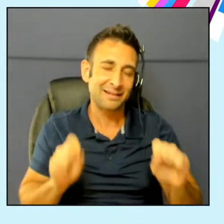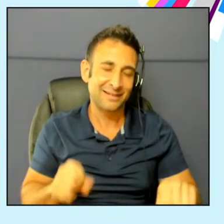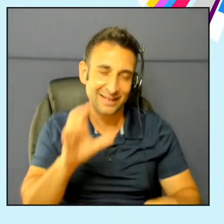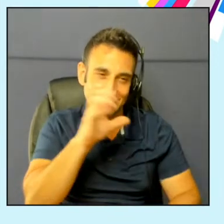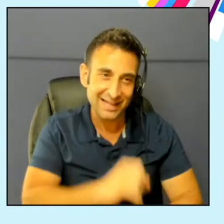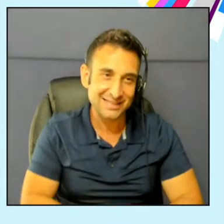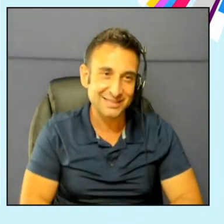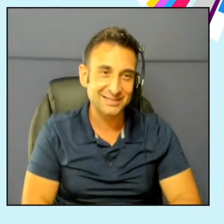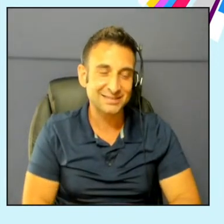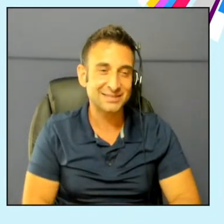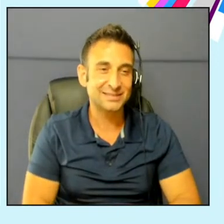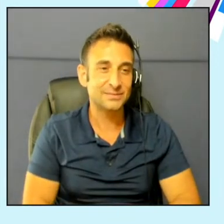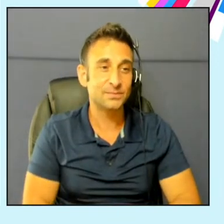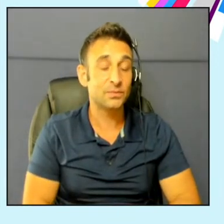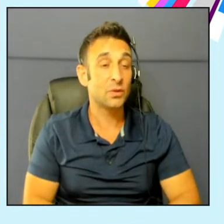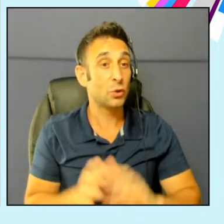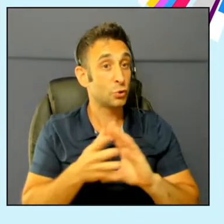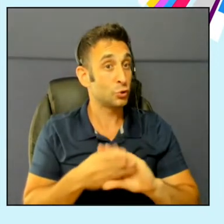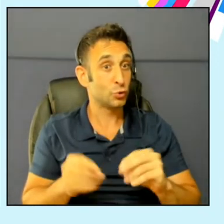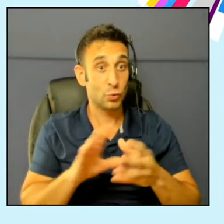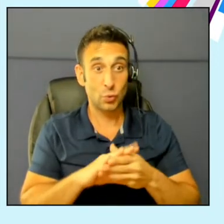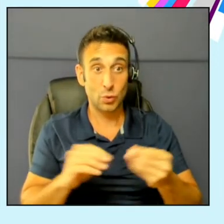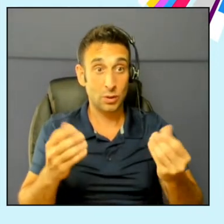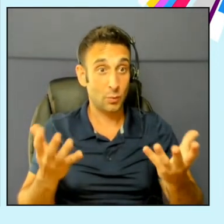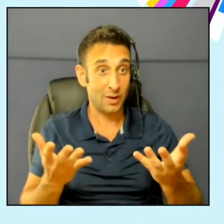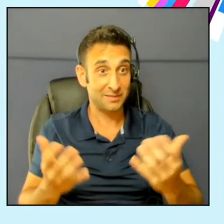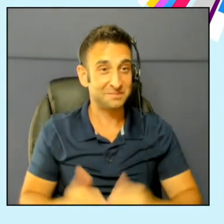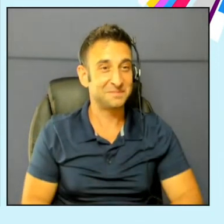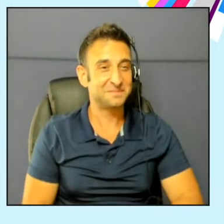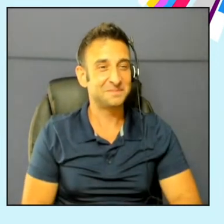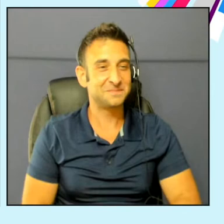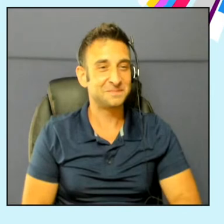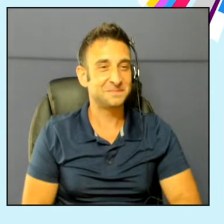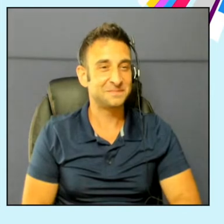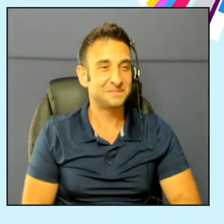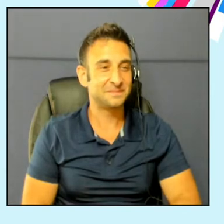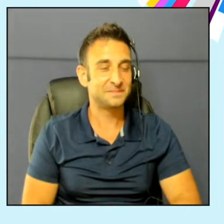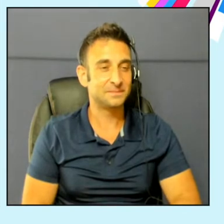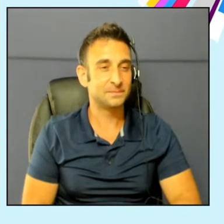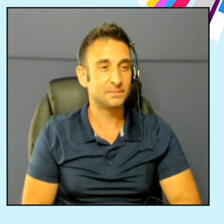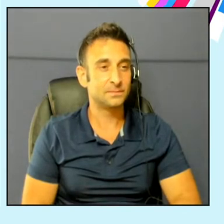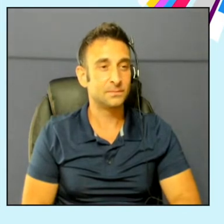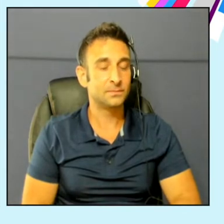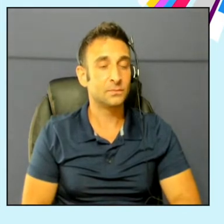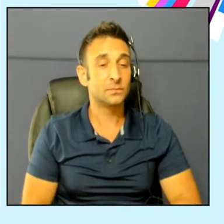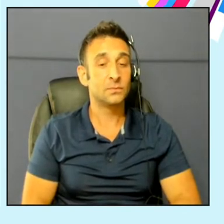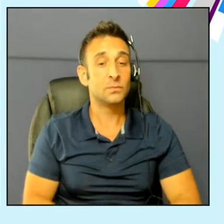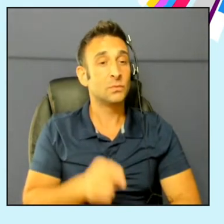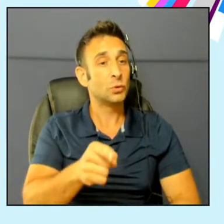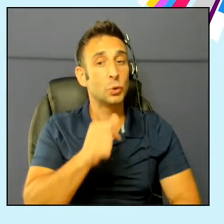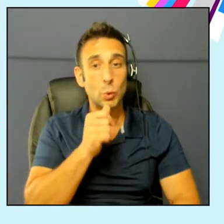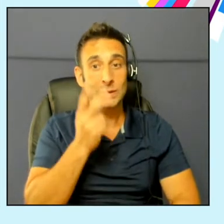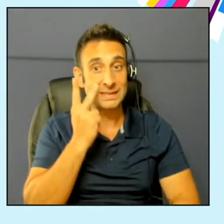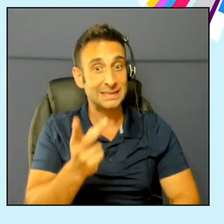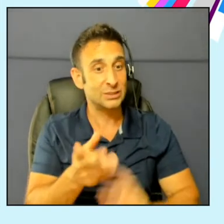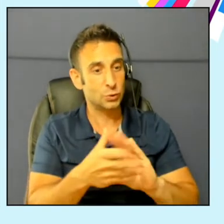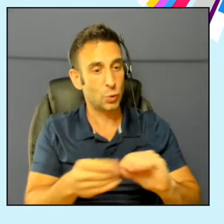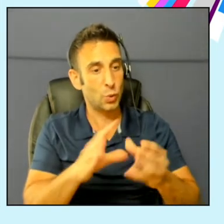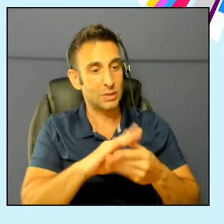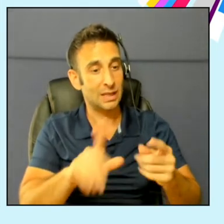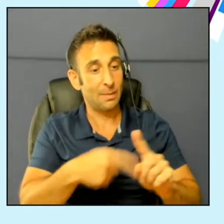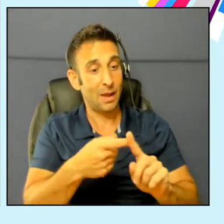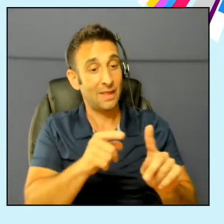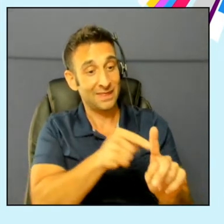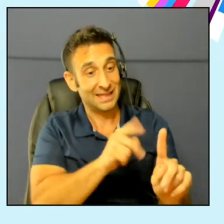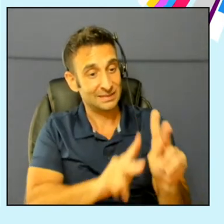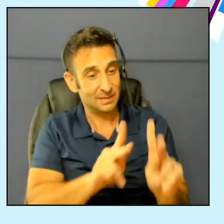The story is as follows. You don't see stories about ace people in movies or in video